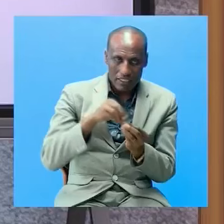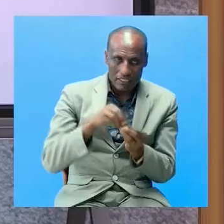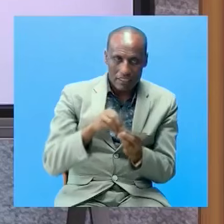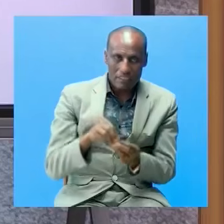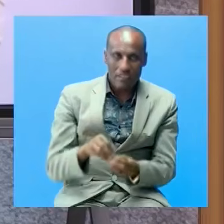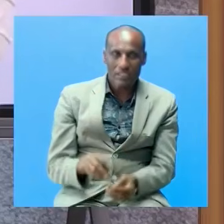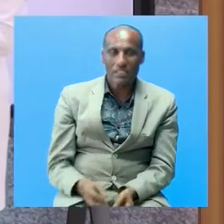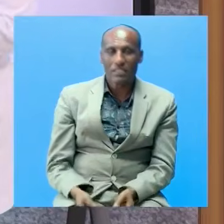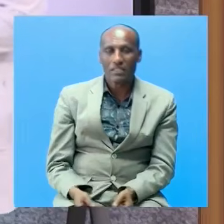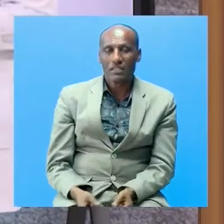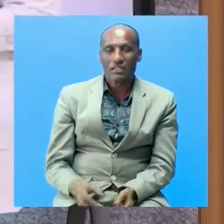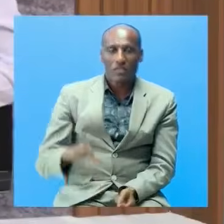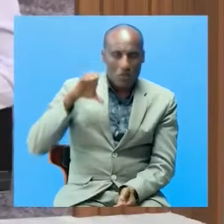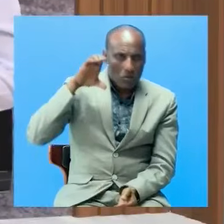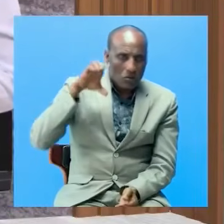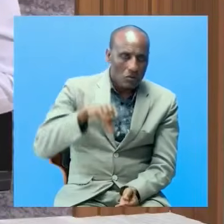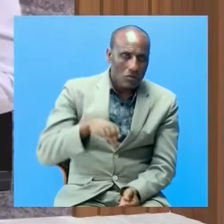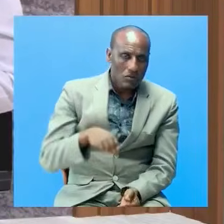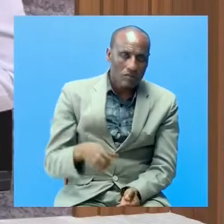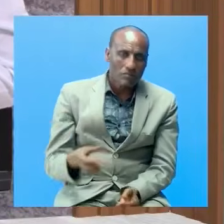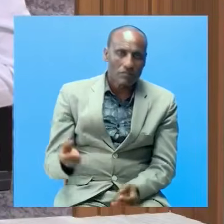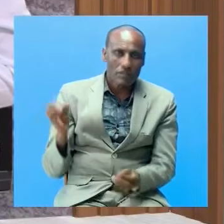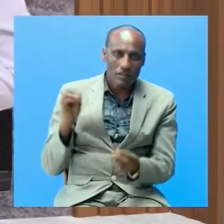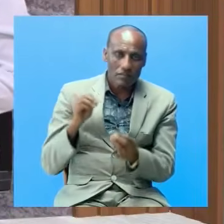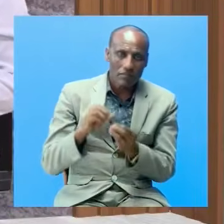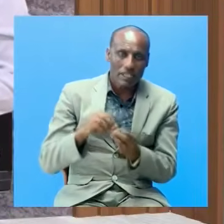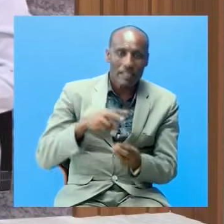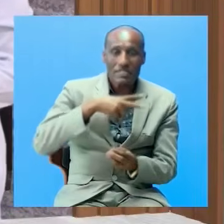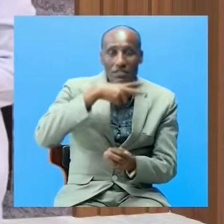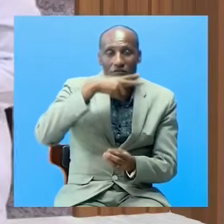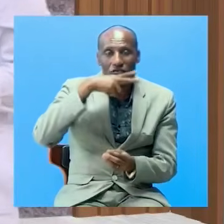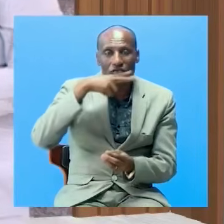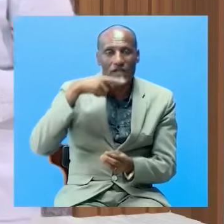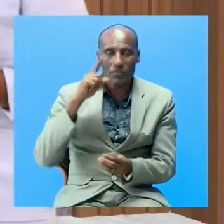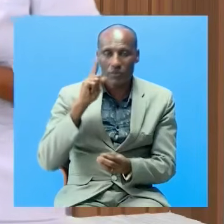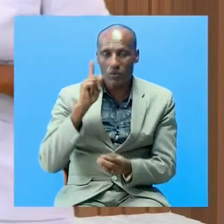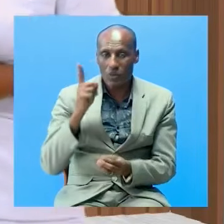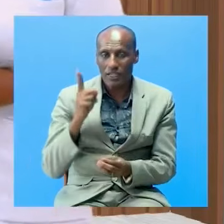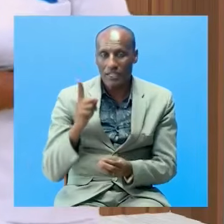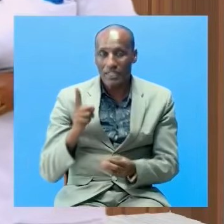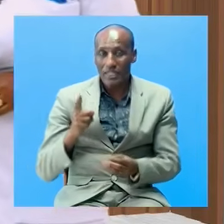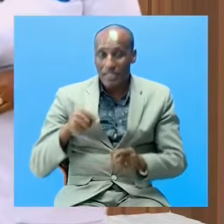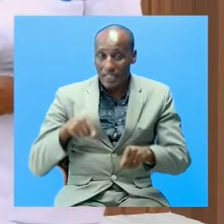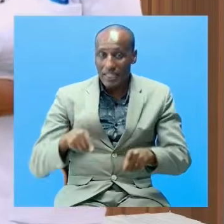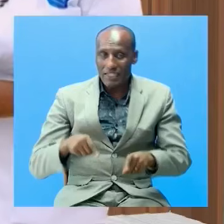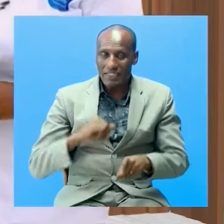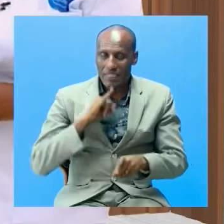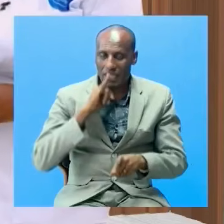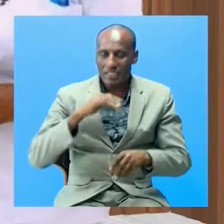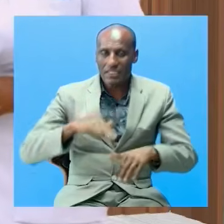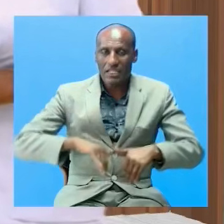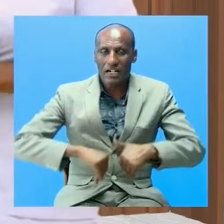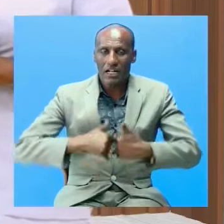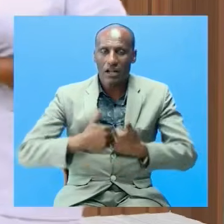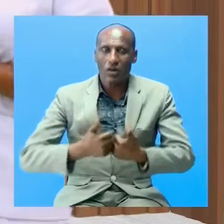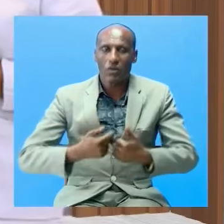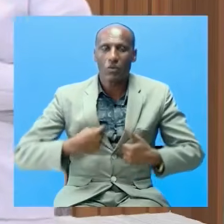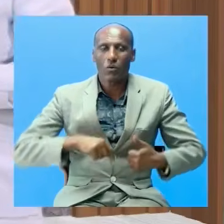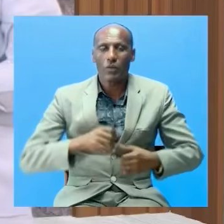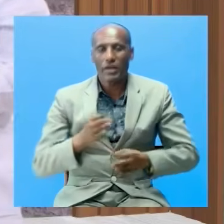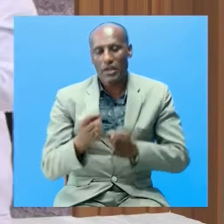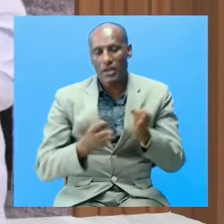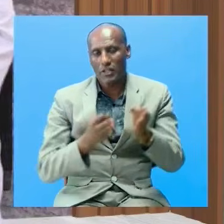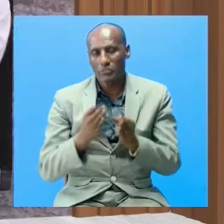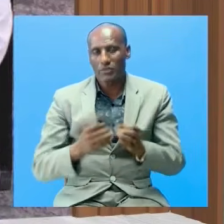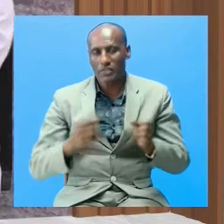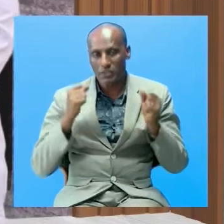subject plus might or may or could plus verb 1.